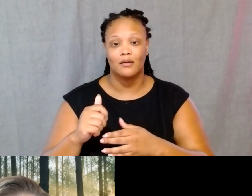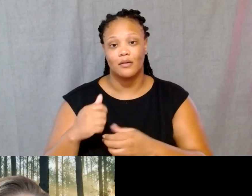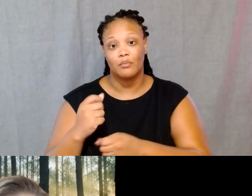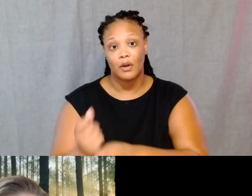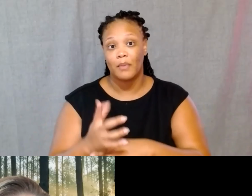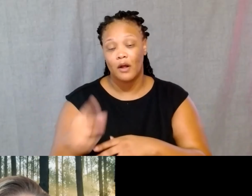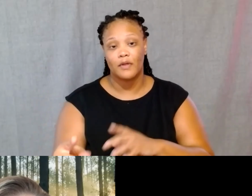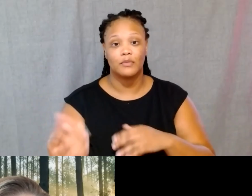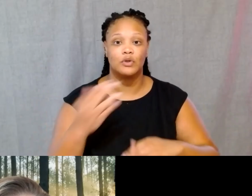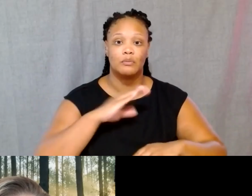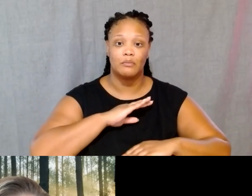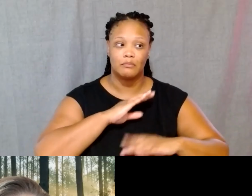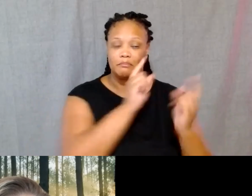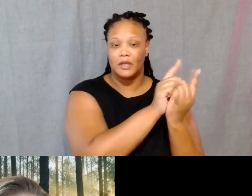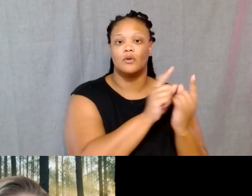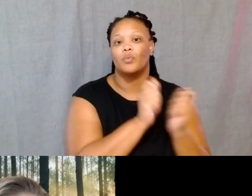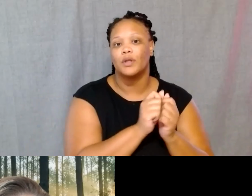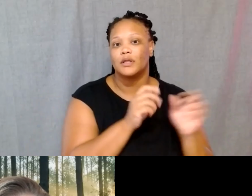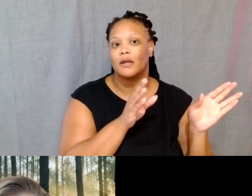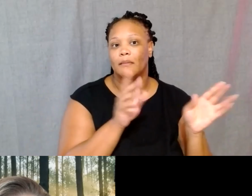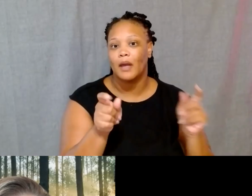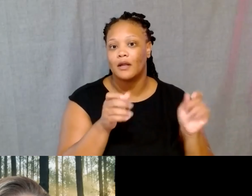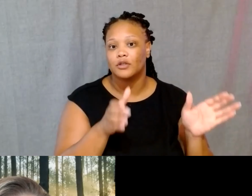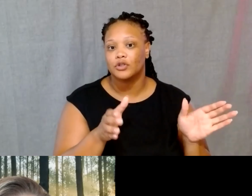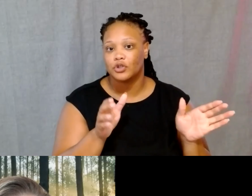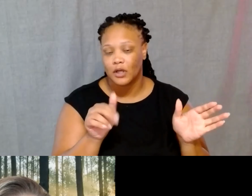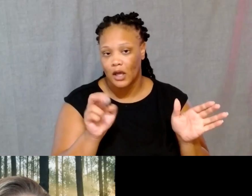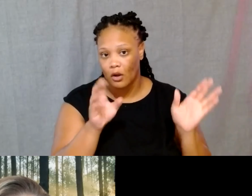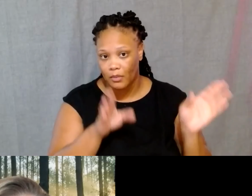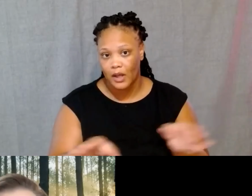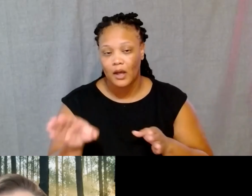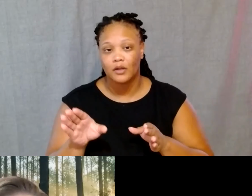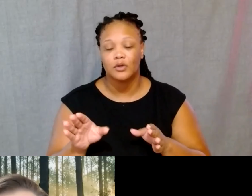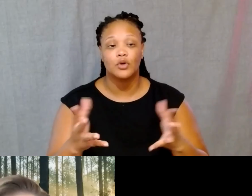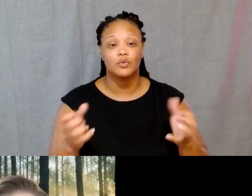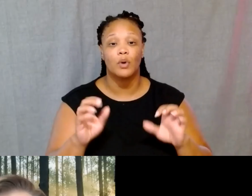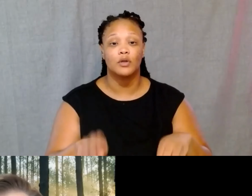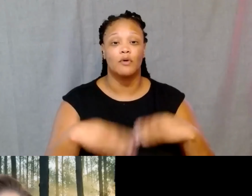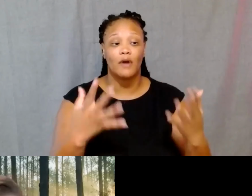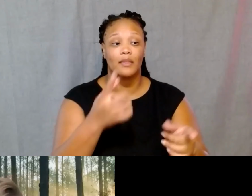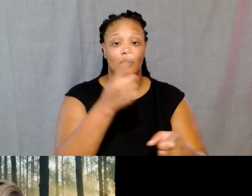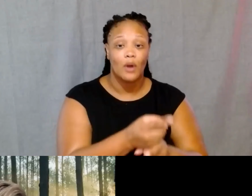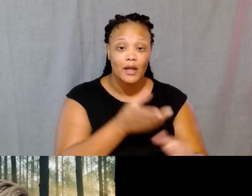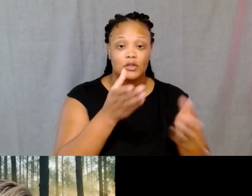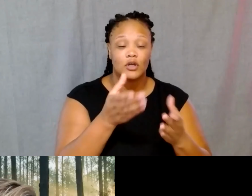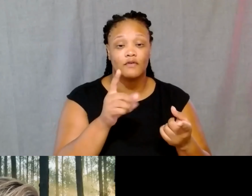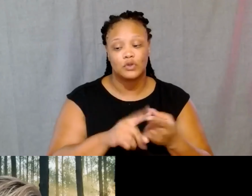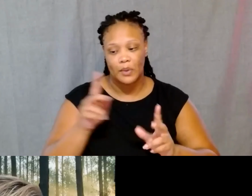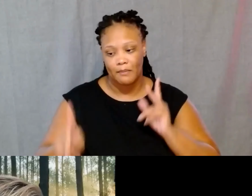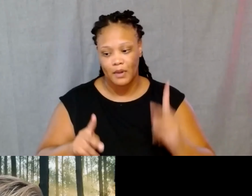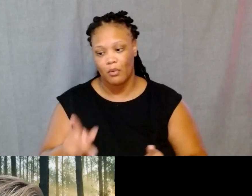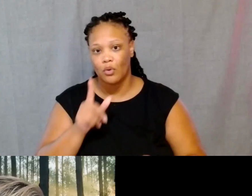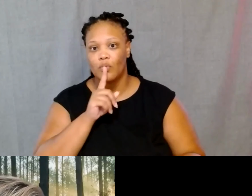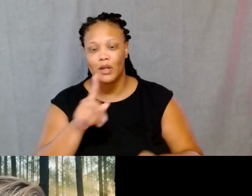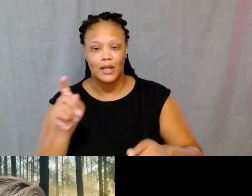Ultimately, that's what it's all about. And it's all about getting the right services to the people who need them. So I just emphasize that it's important for us to get in on